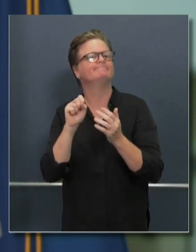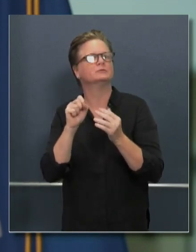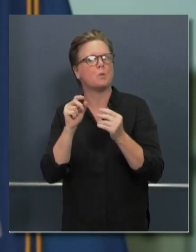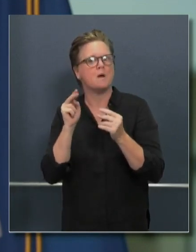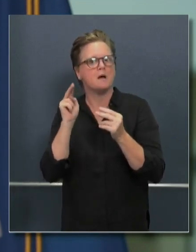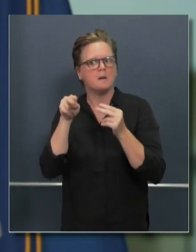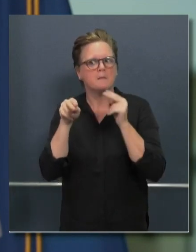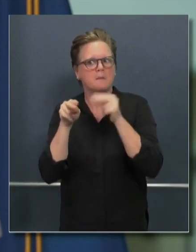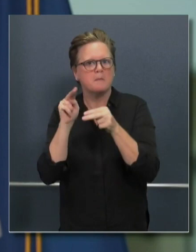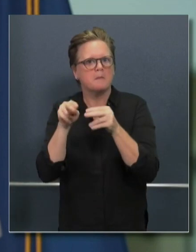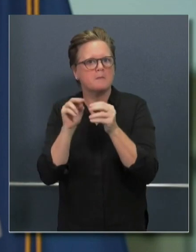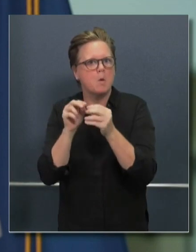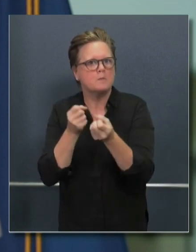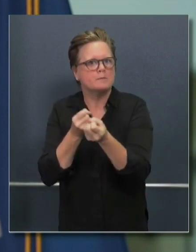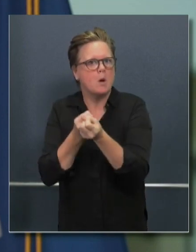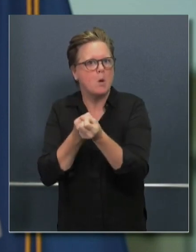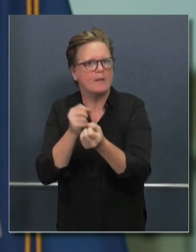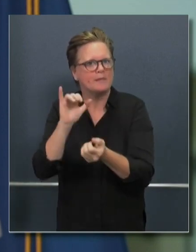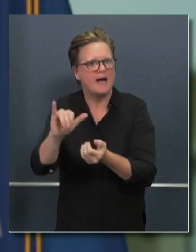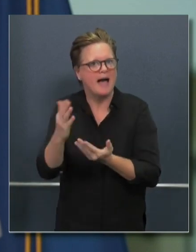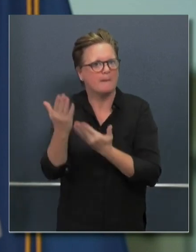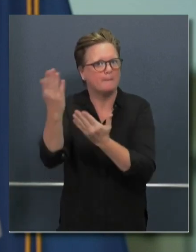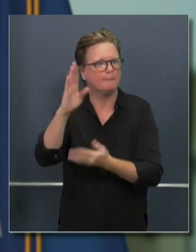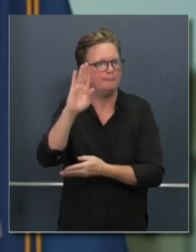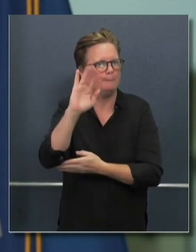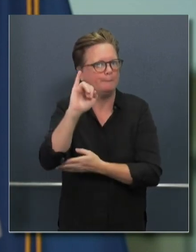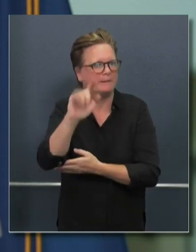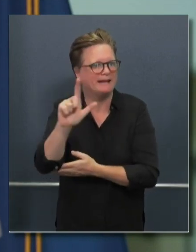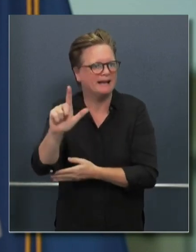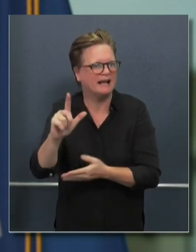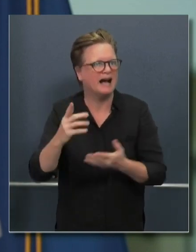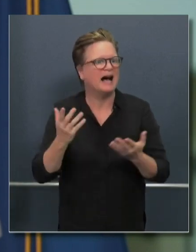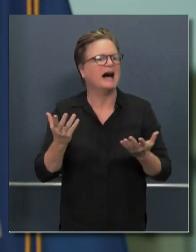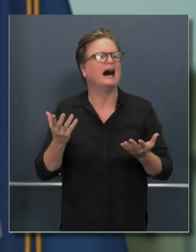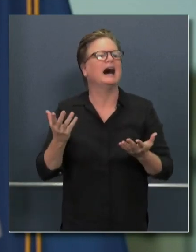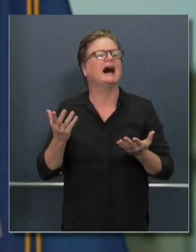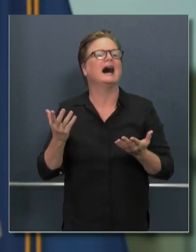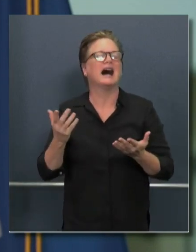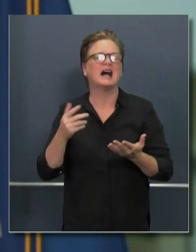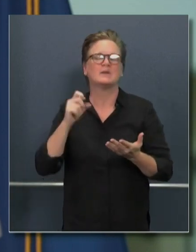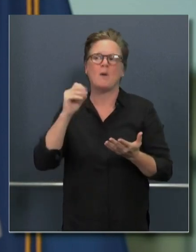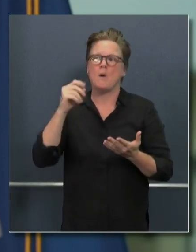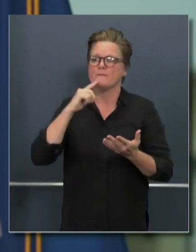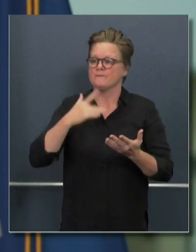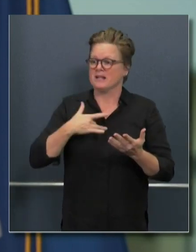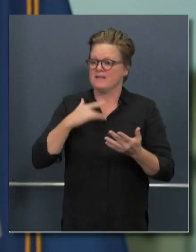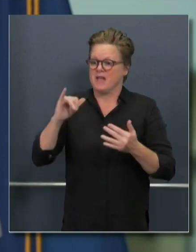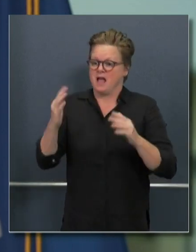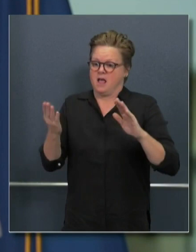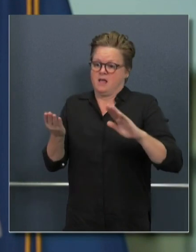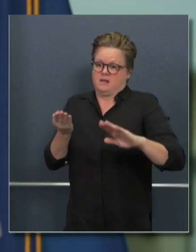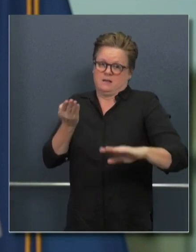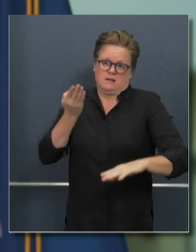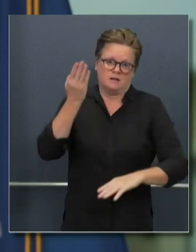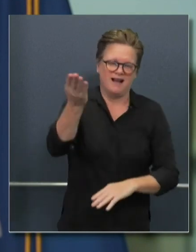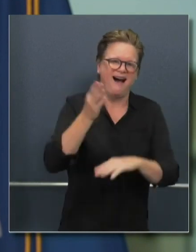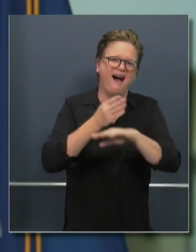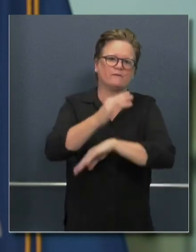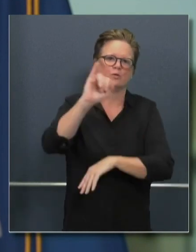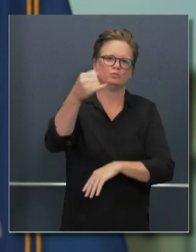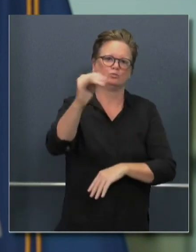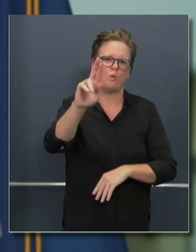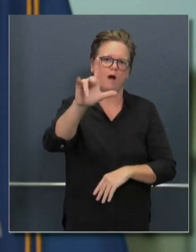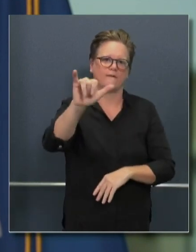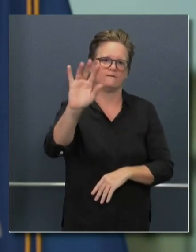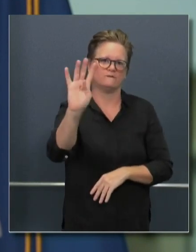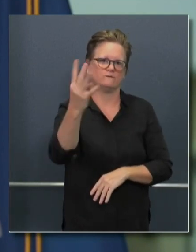They're suggesting they'll do it after the 4th of July break. We cannot encourage them more to move expeditiously,